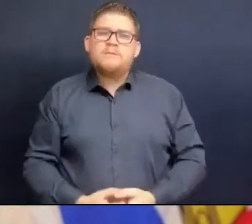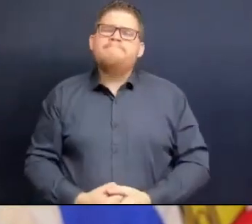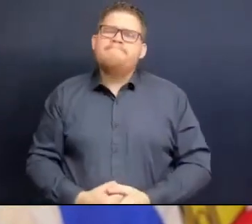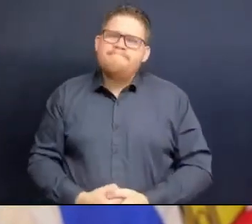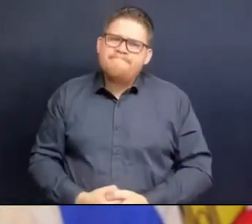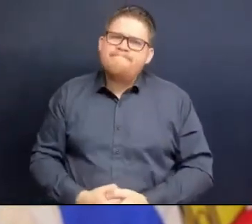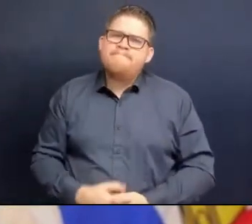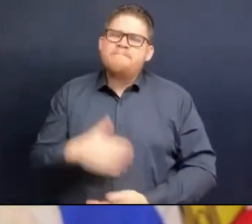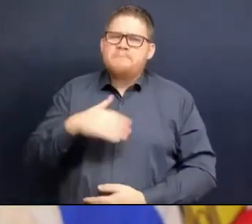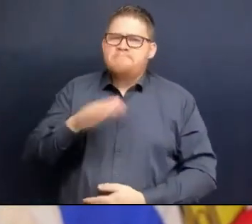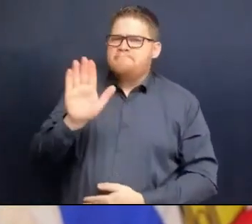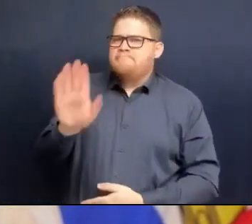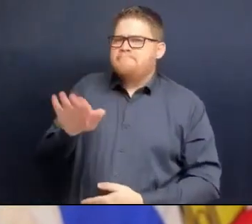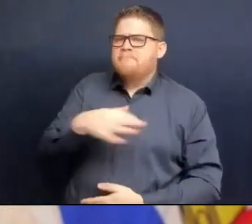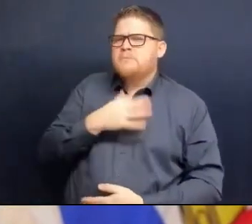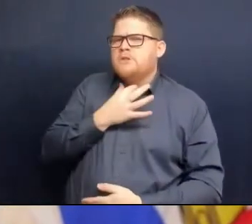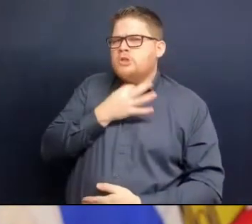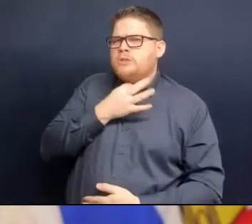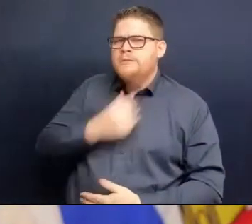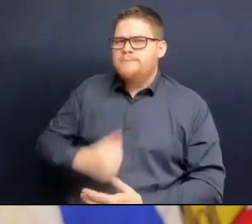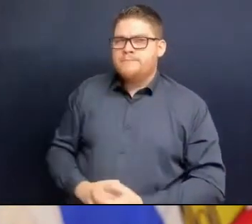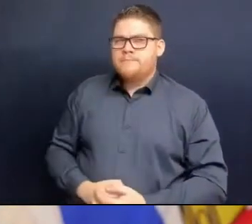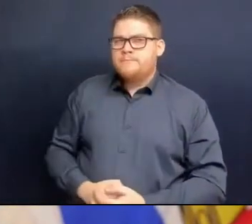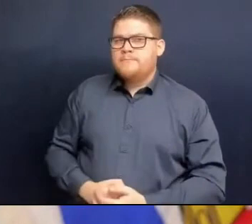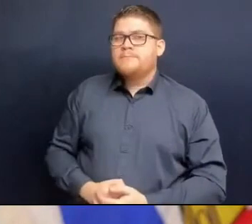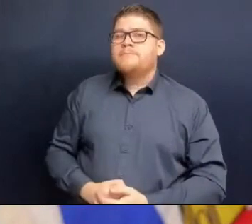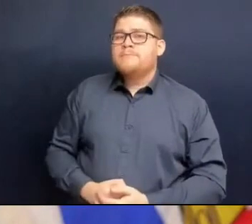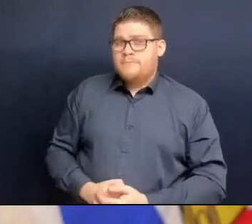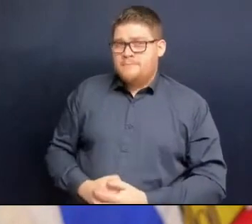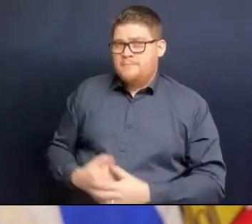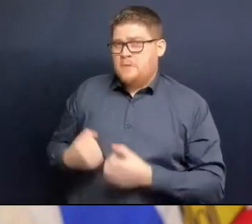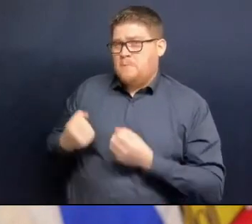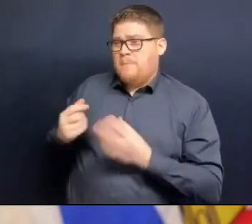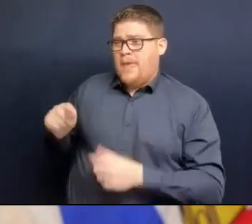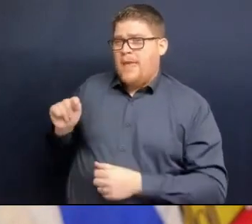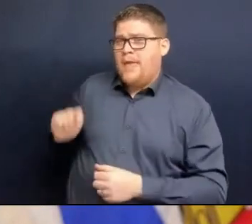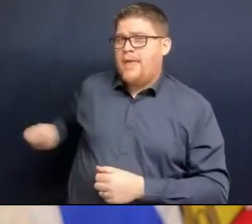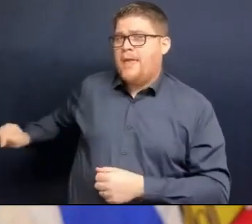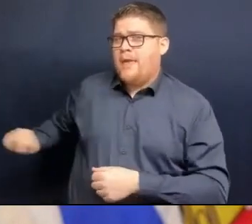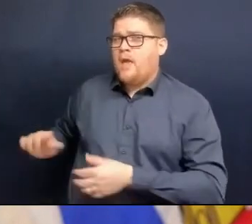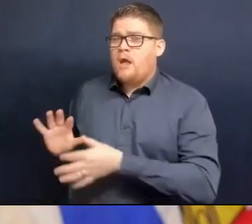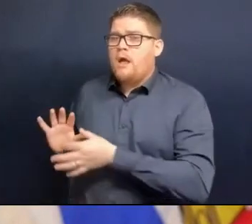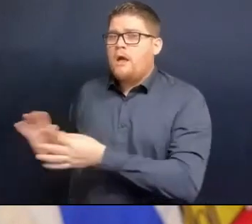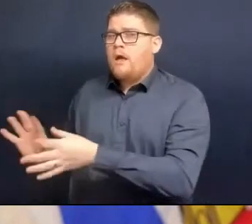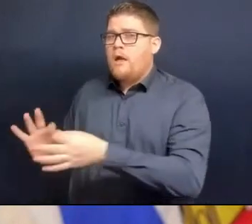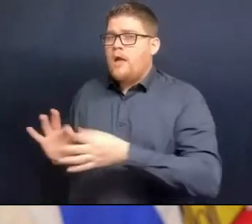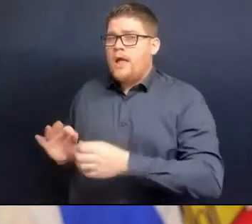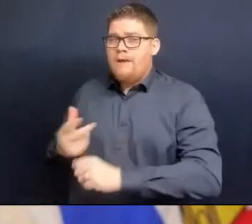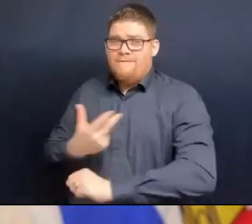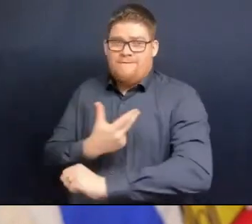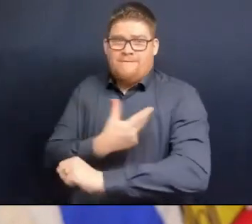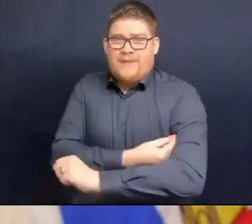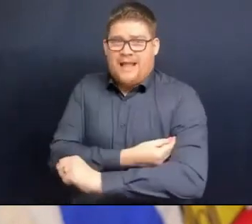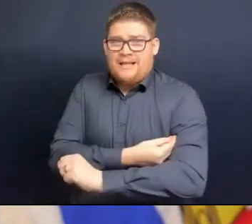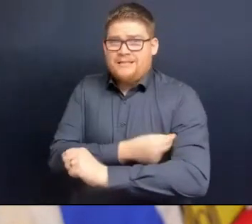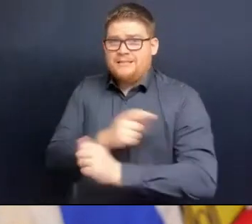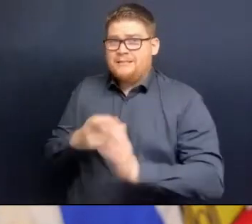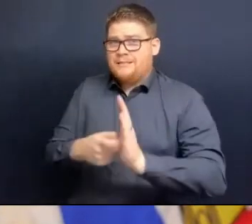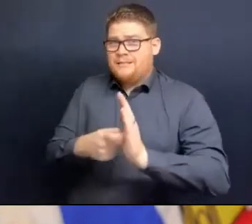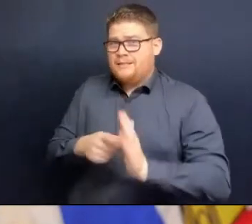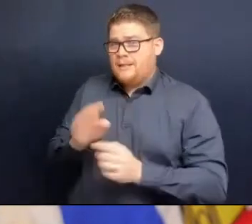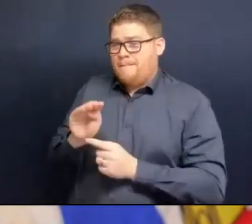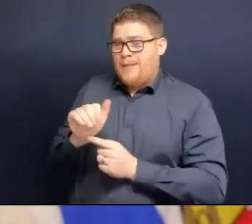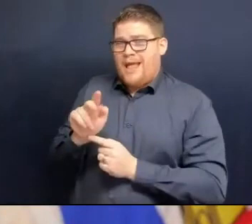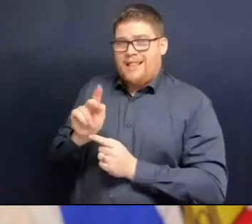question, there has been, you know, a lot of talk over the last few days about vaccine mandates in other